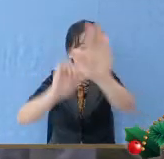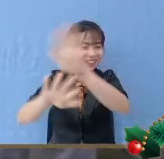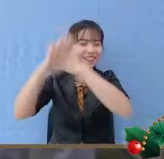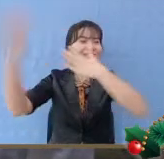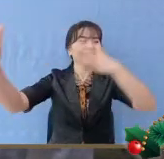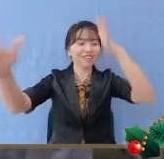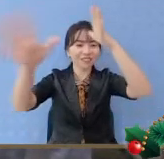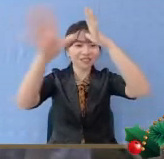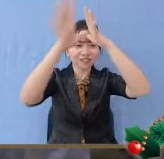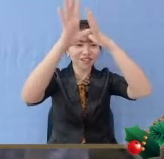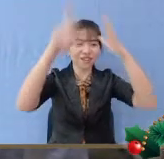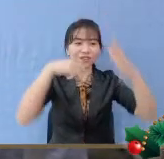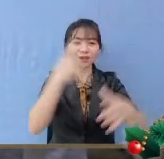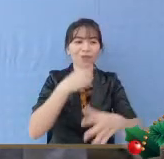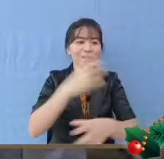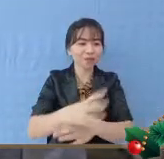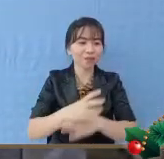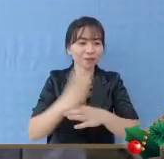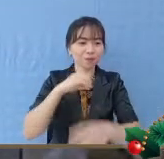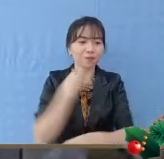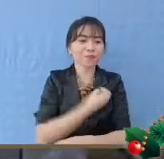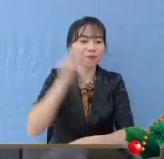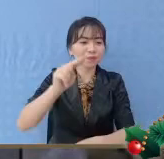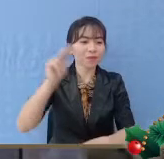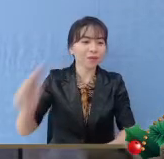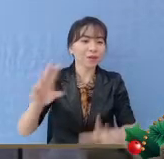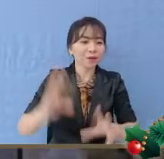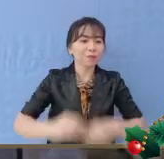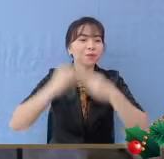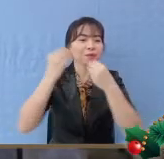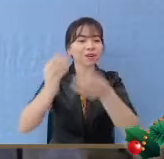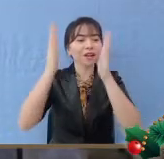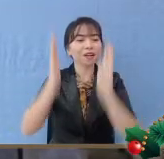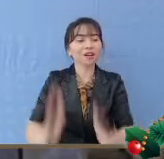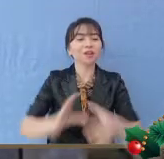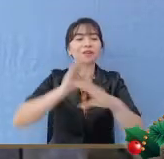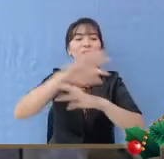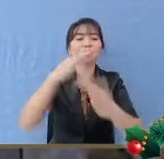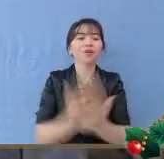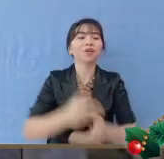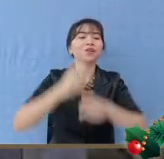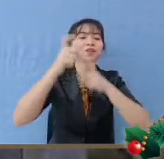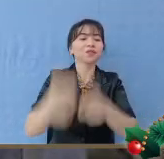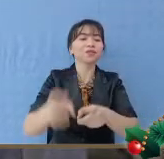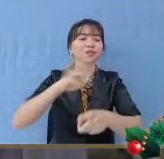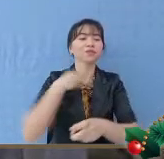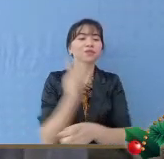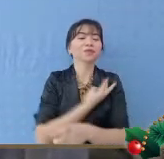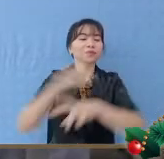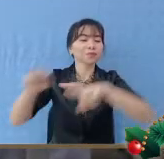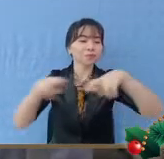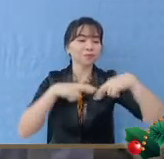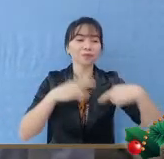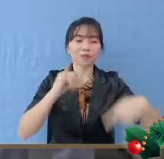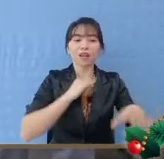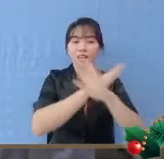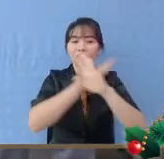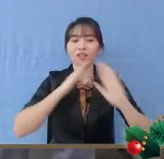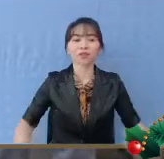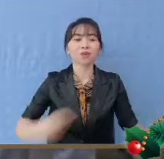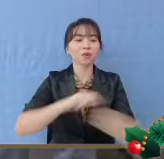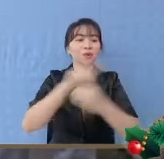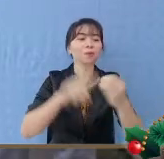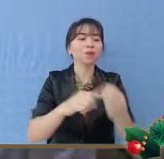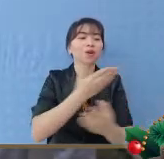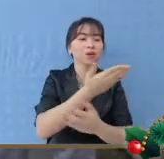A Heavenly Father who cares for our needs, provider of all the gifts we receive. I